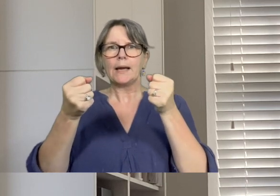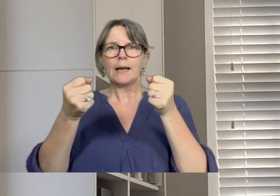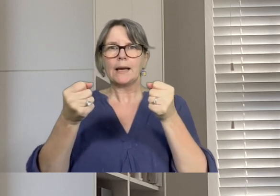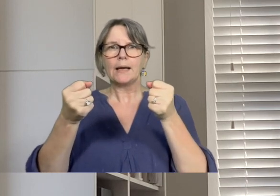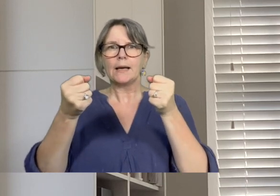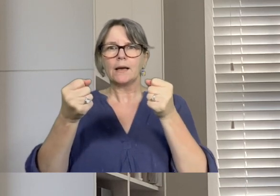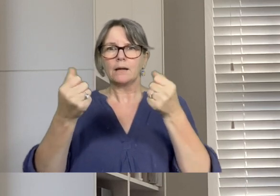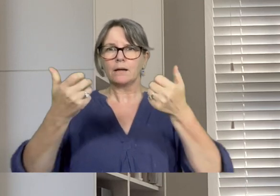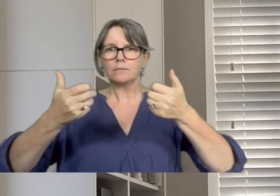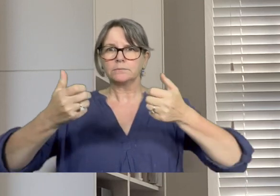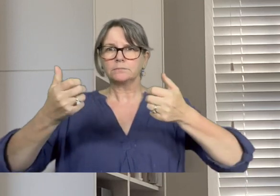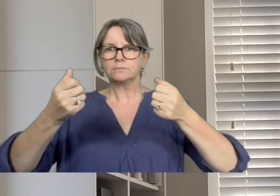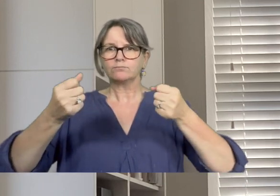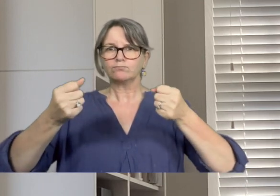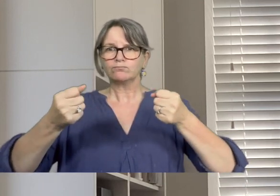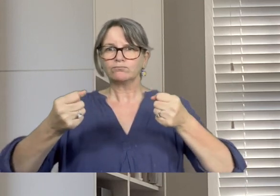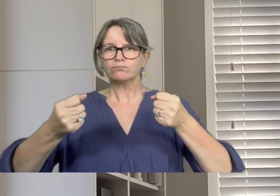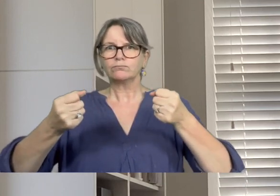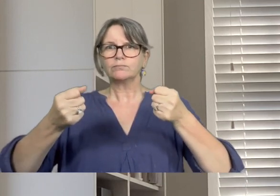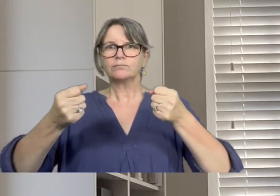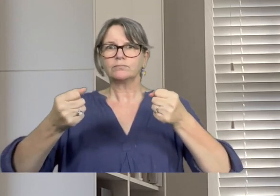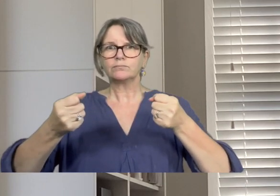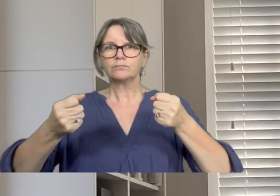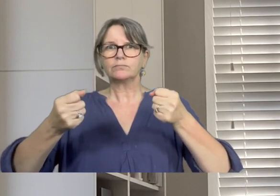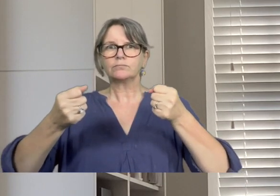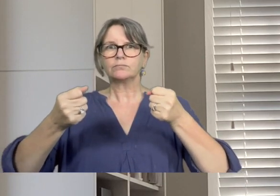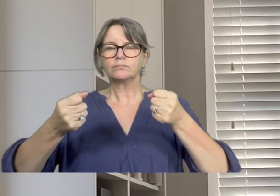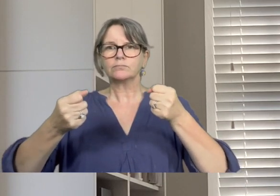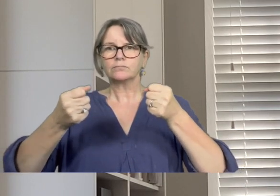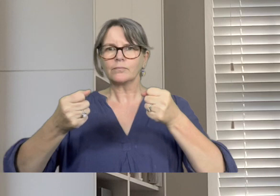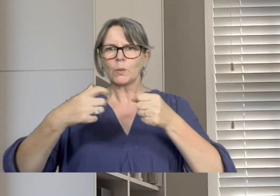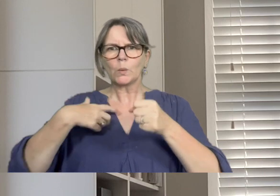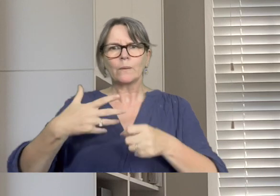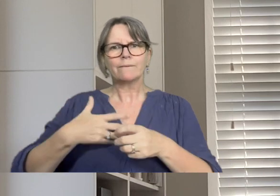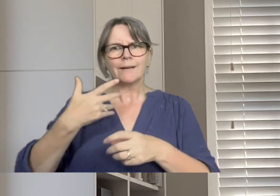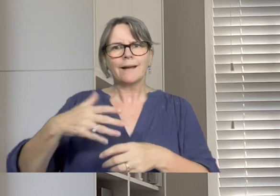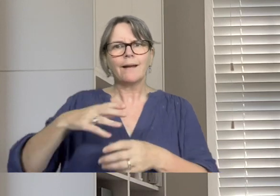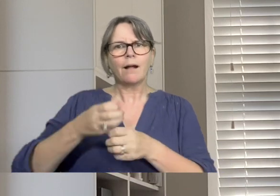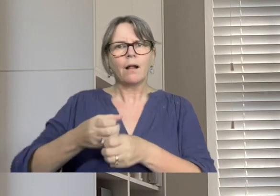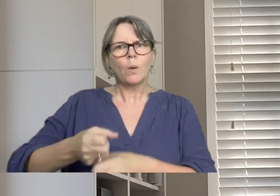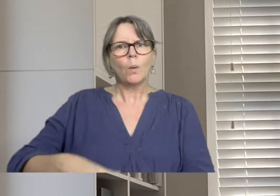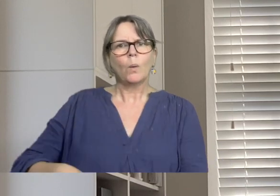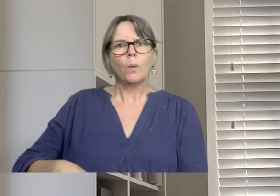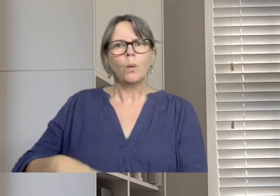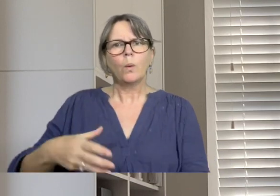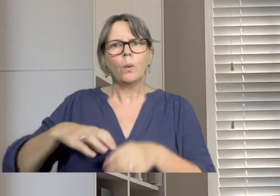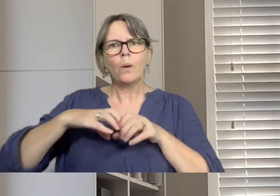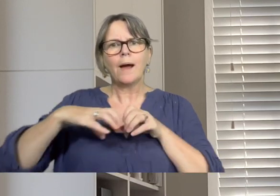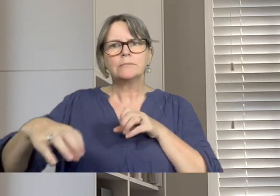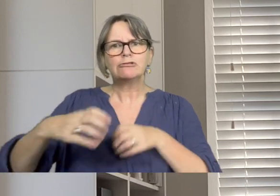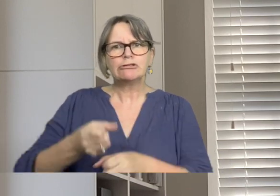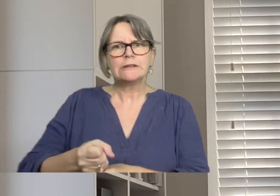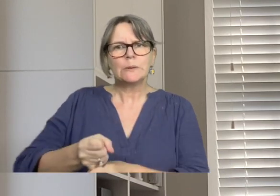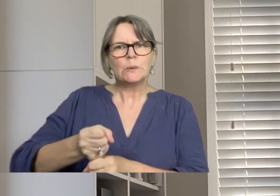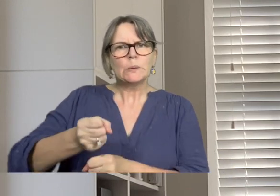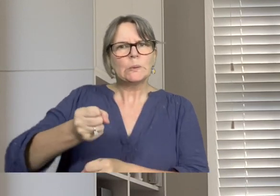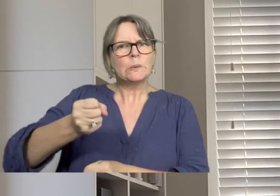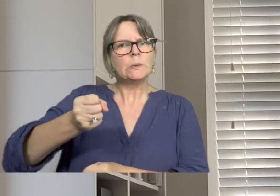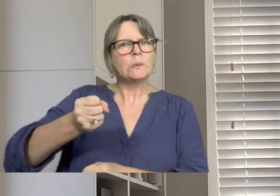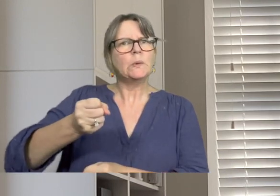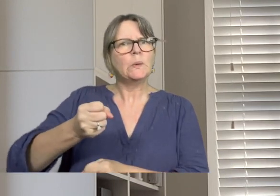to fold and drop. This then is pulling a little bit of tension through the toes, lengthening up through the back of the